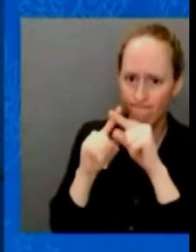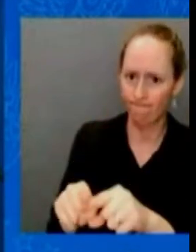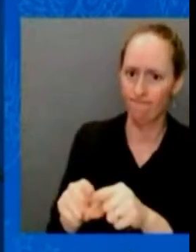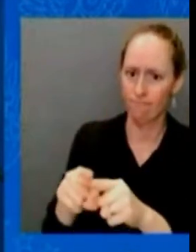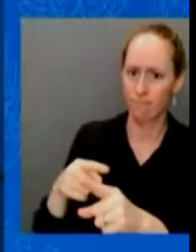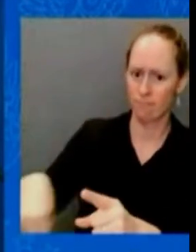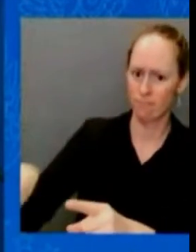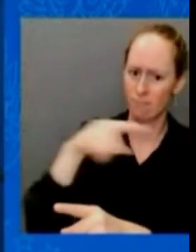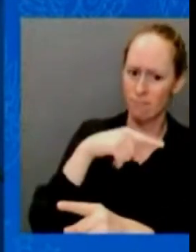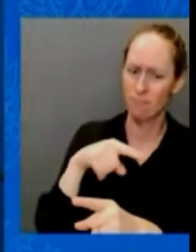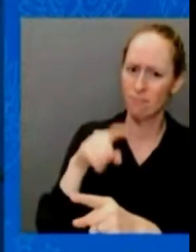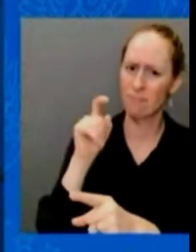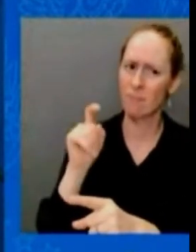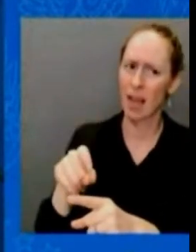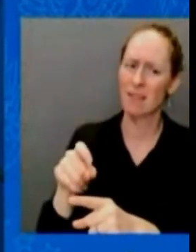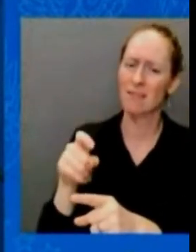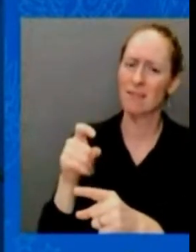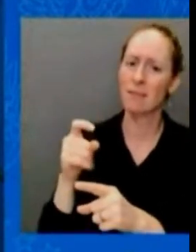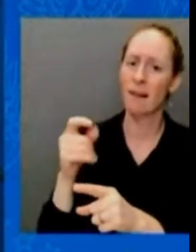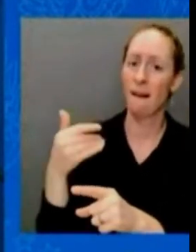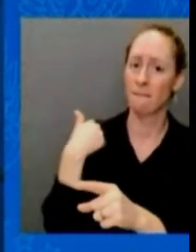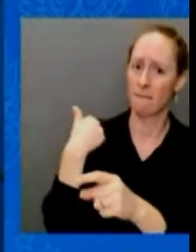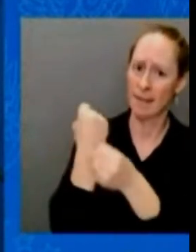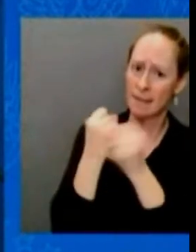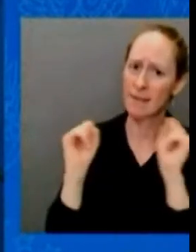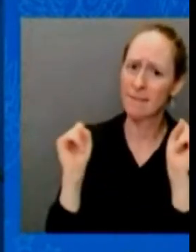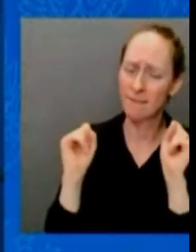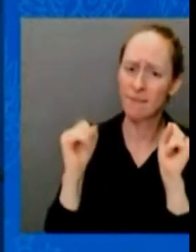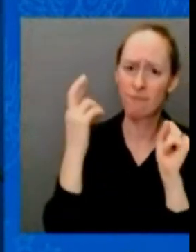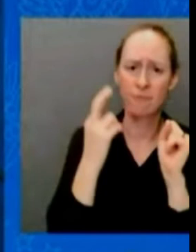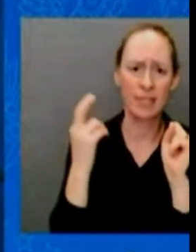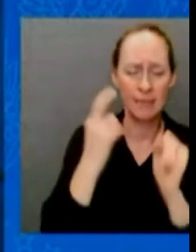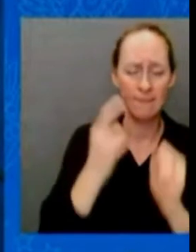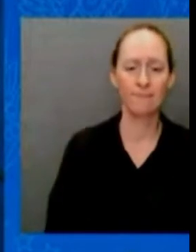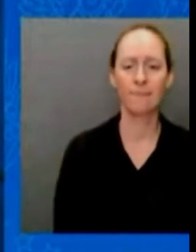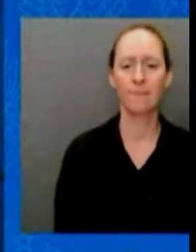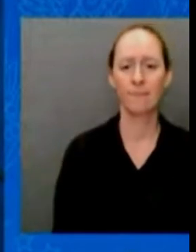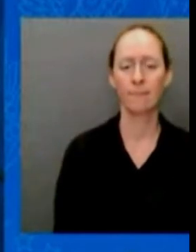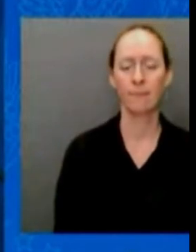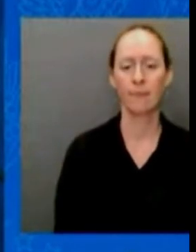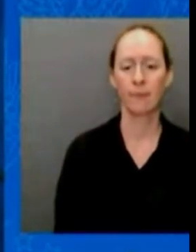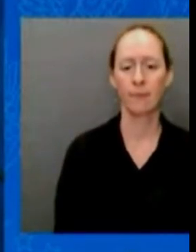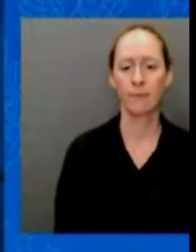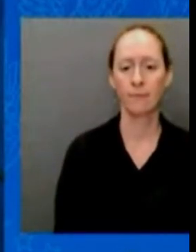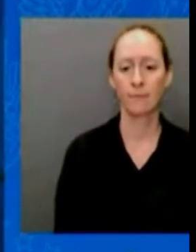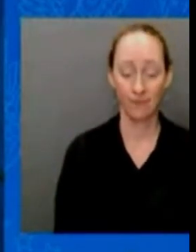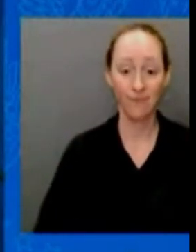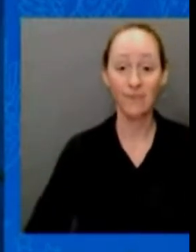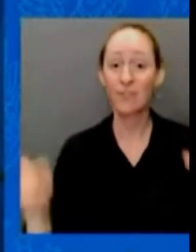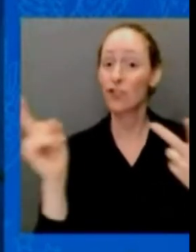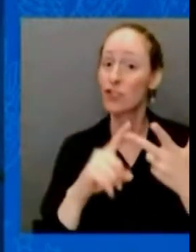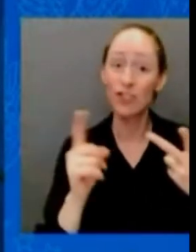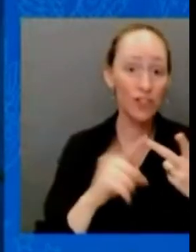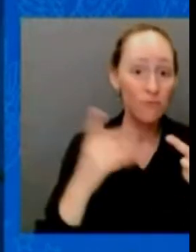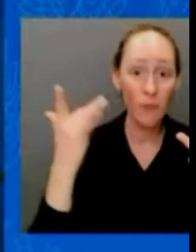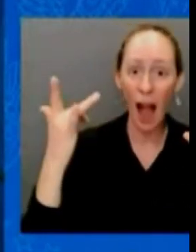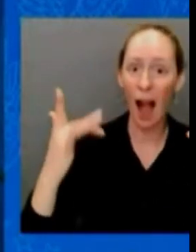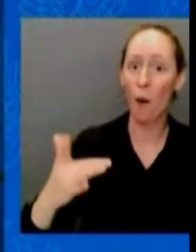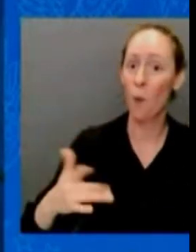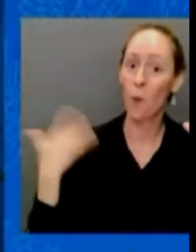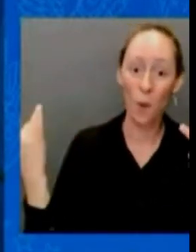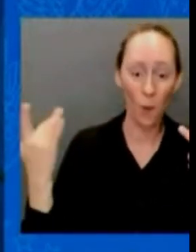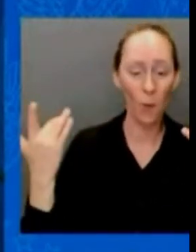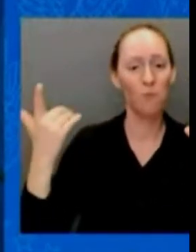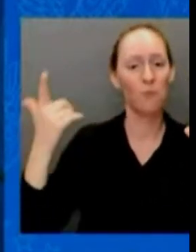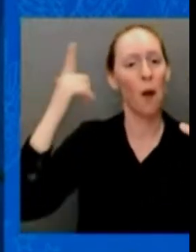so exciting is that it's hope. It's hope for the future. It's hope for tomorrow. It's for every kid sitting